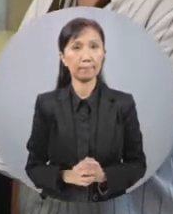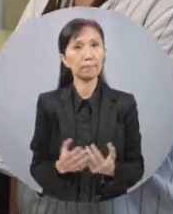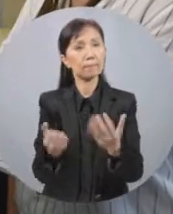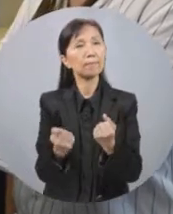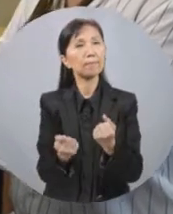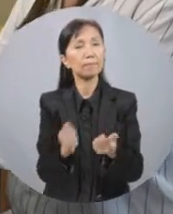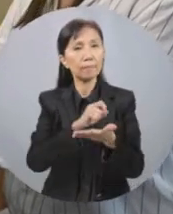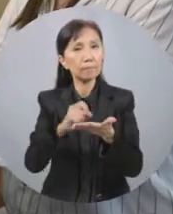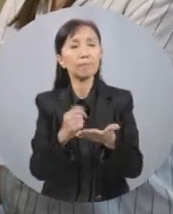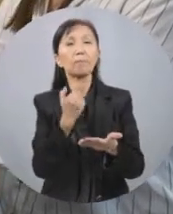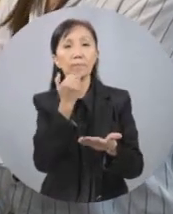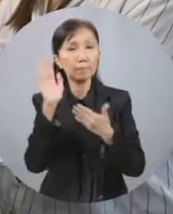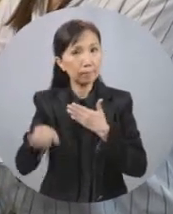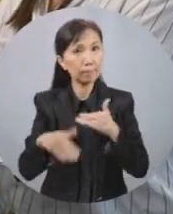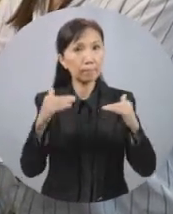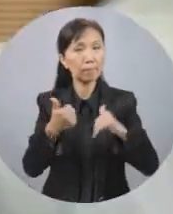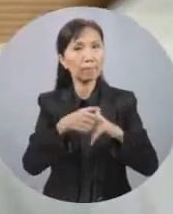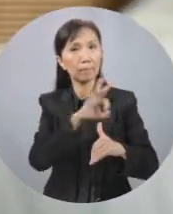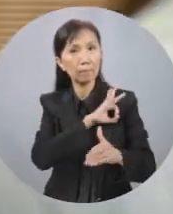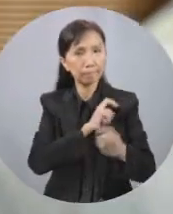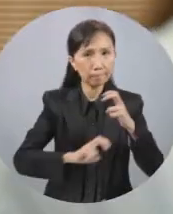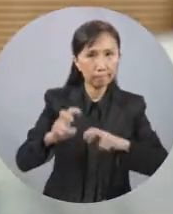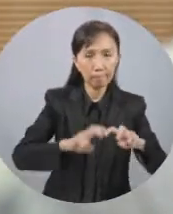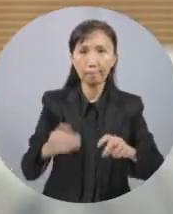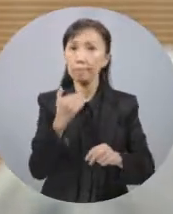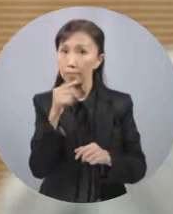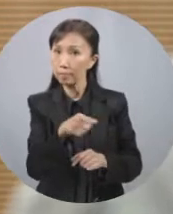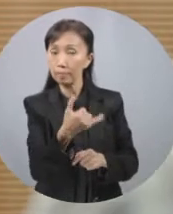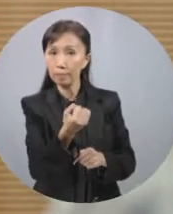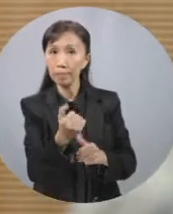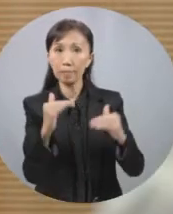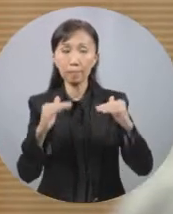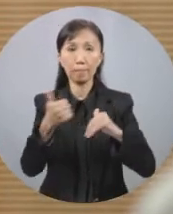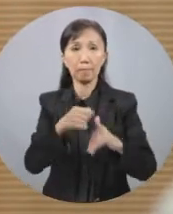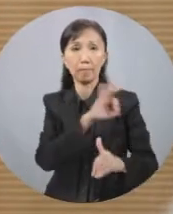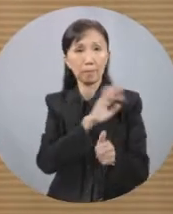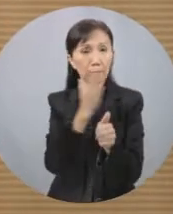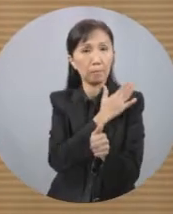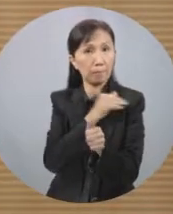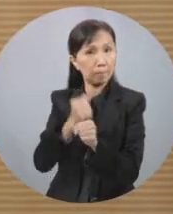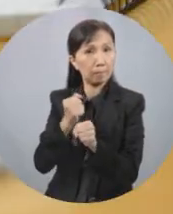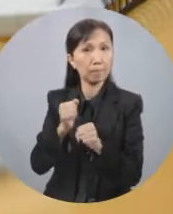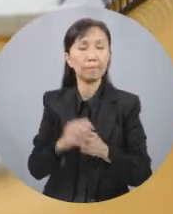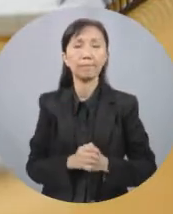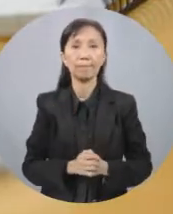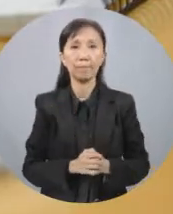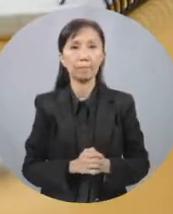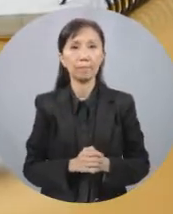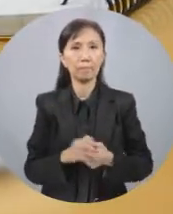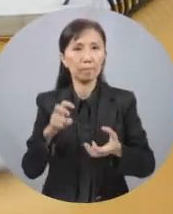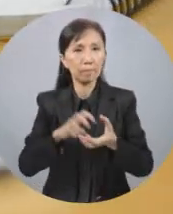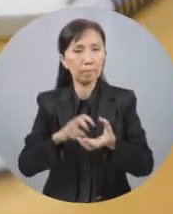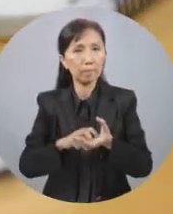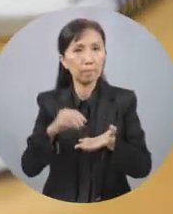Upon receiving a complaint in writing, the Commission will ascertain if the complaint falls within the jurisdiction of the Commission. Once a